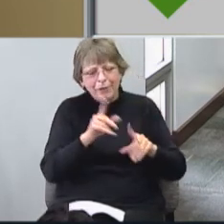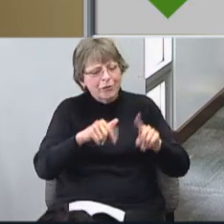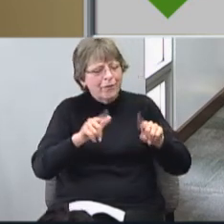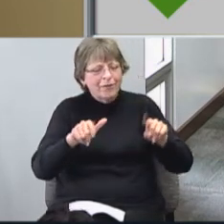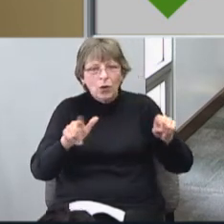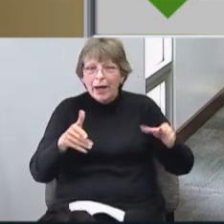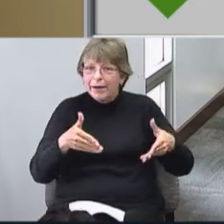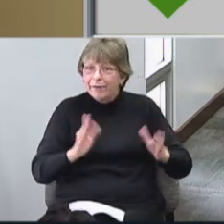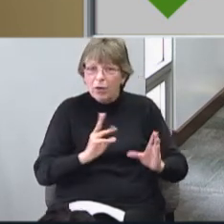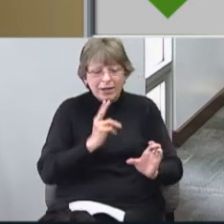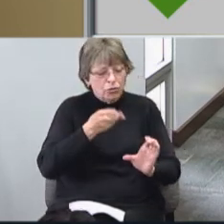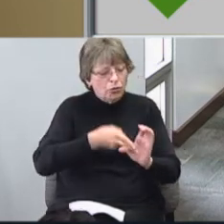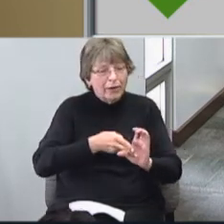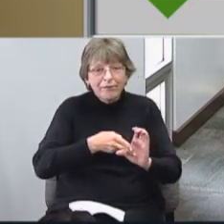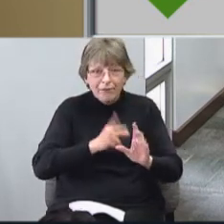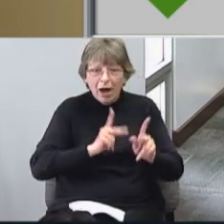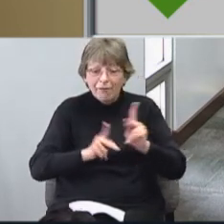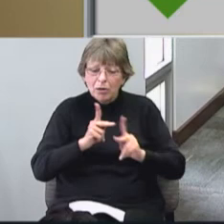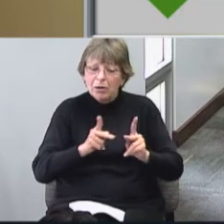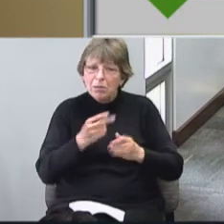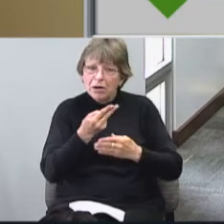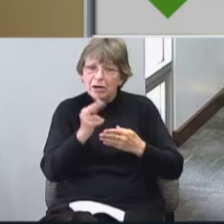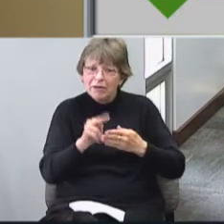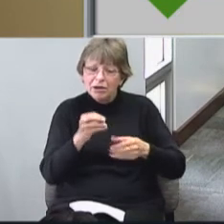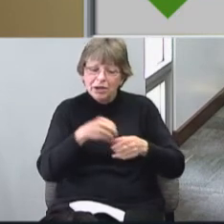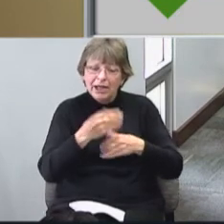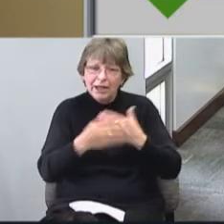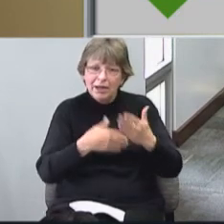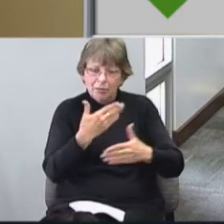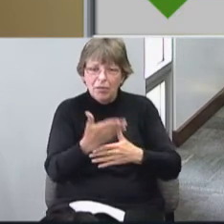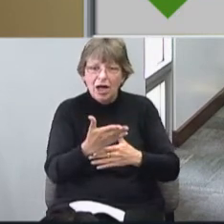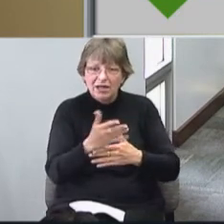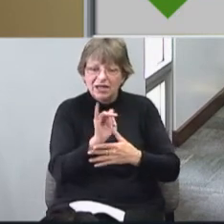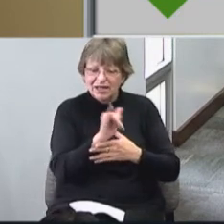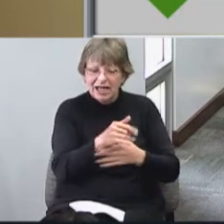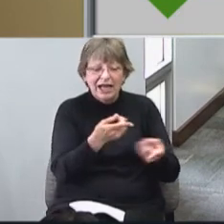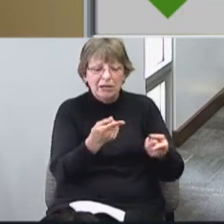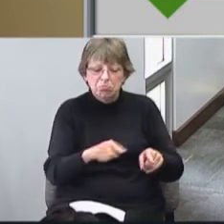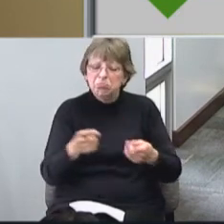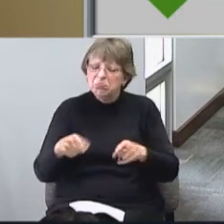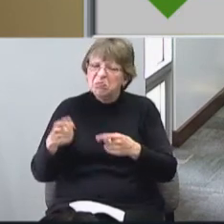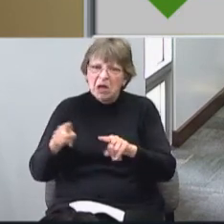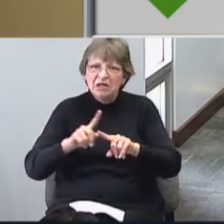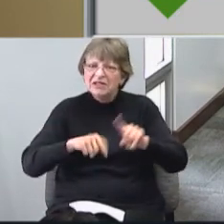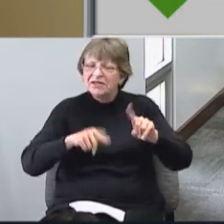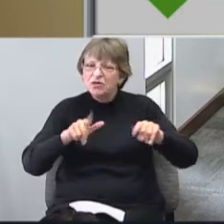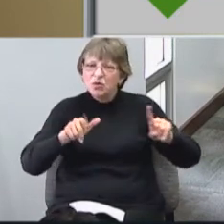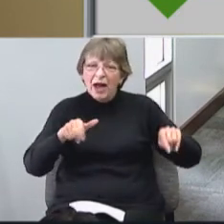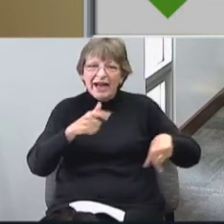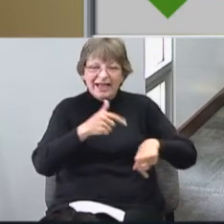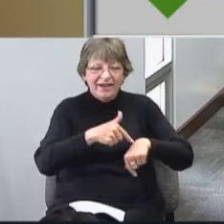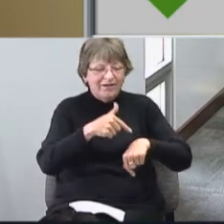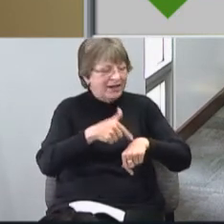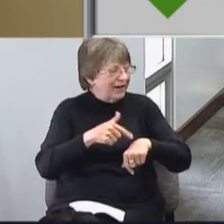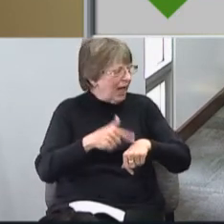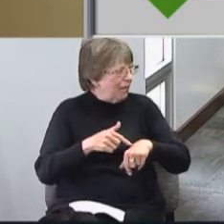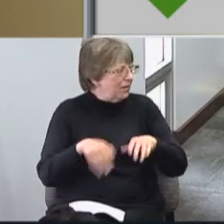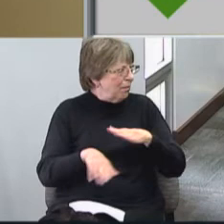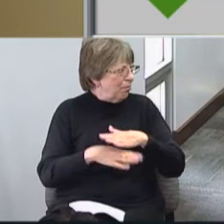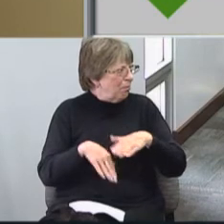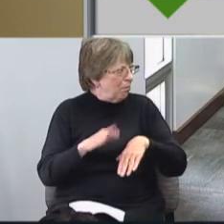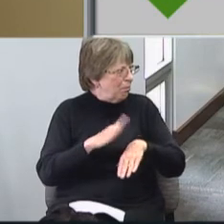to involve the public in this process, and that could be done at different times, but the design council, based on the project that they're working on,